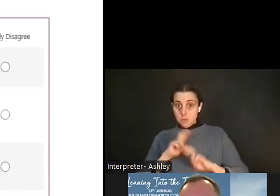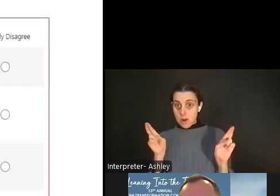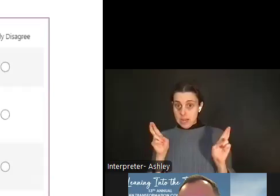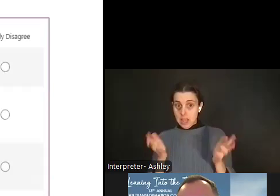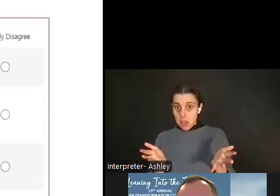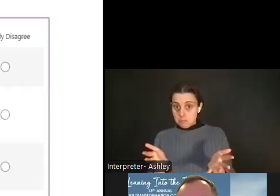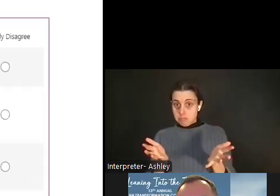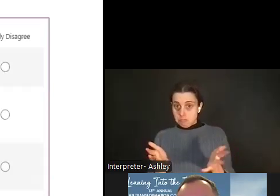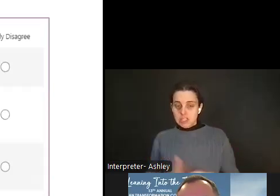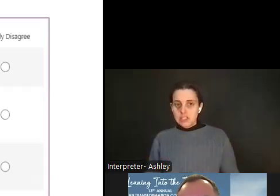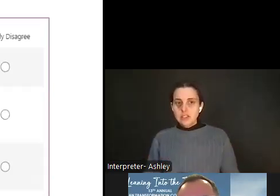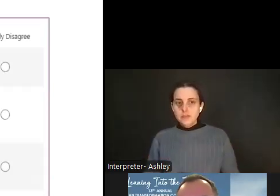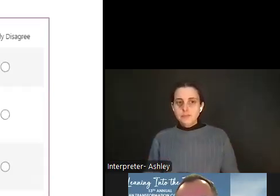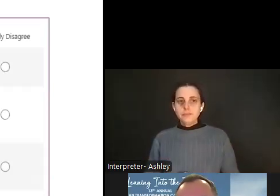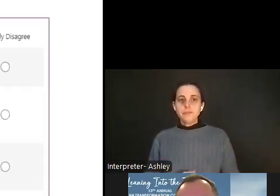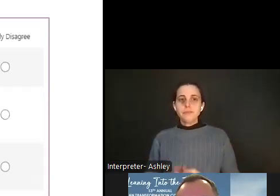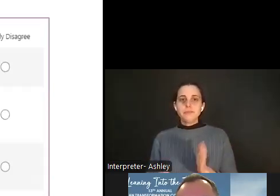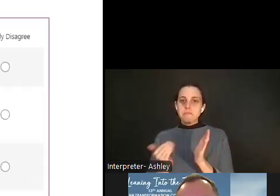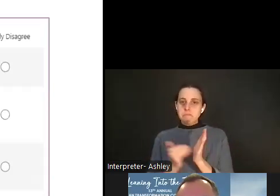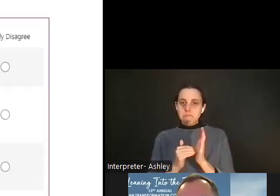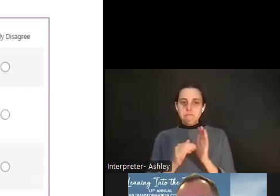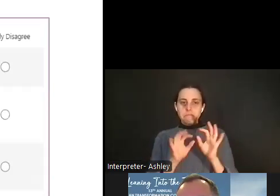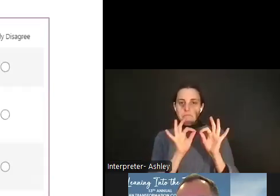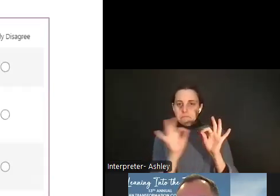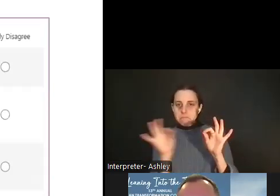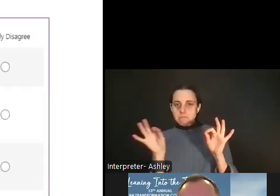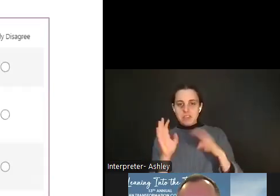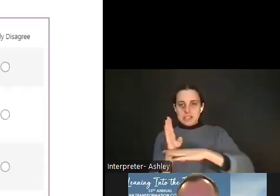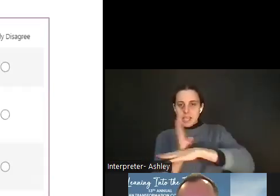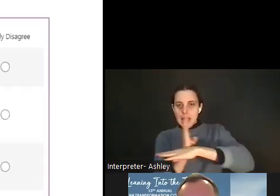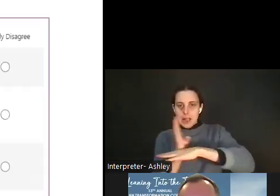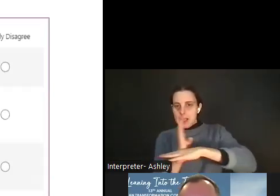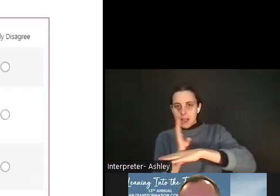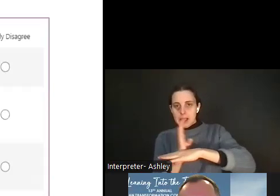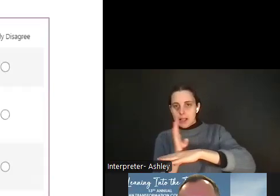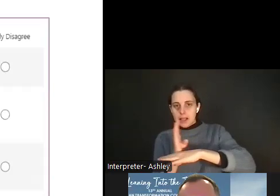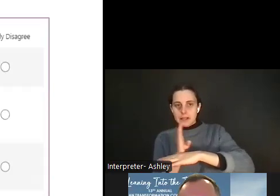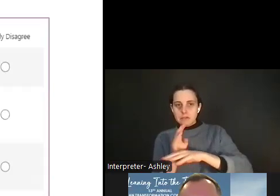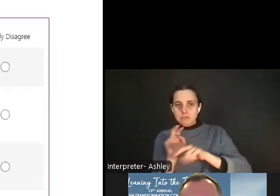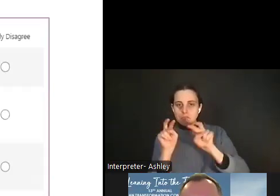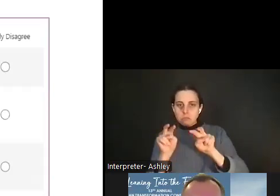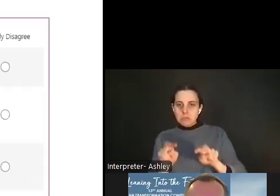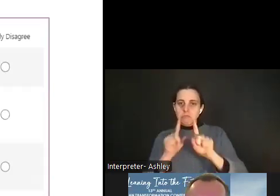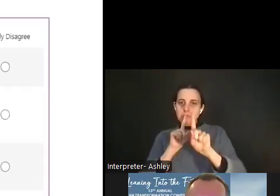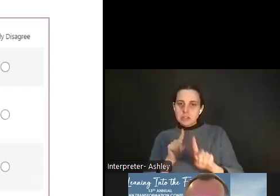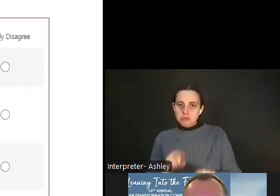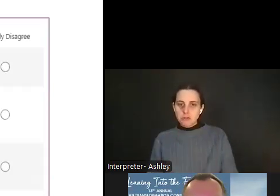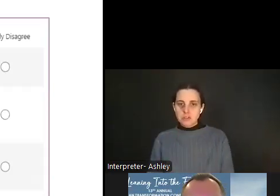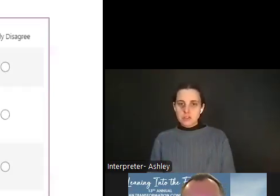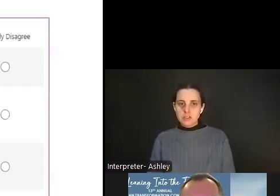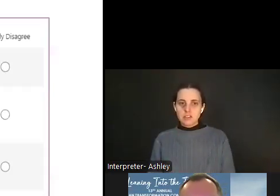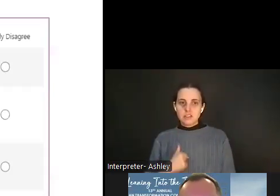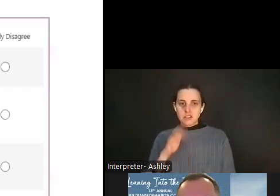on top, and then the readiness questions with some statements. I'll pick the fourth